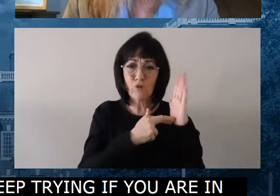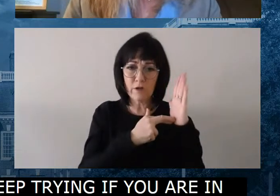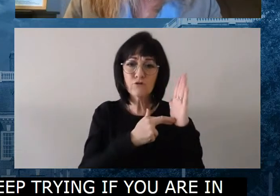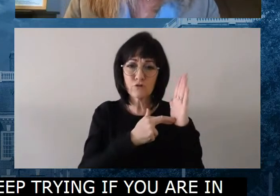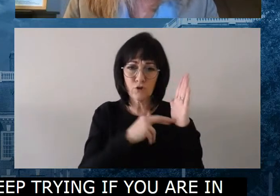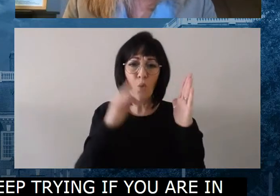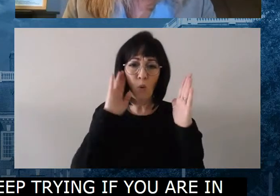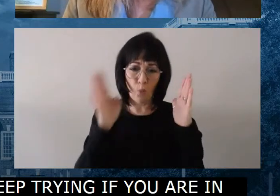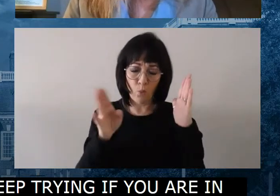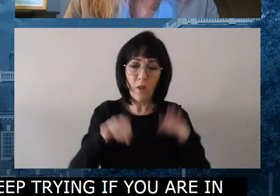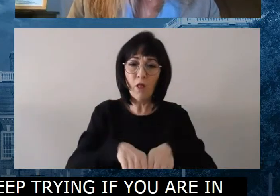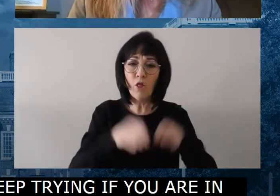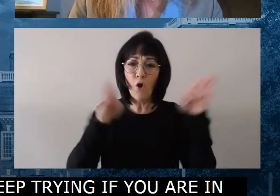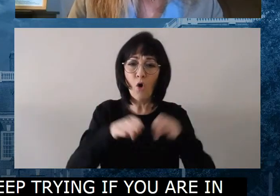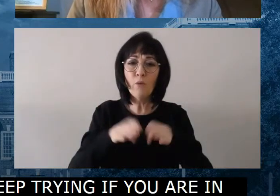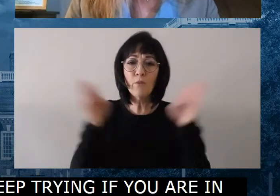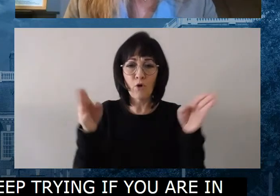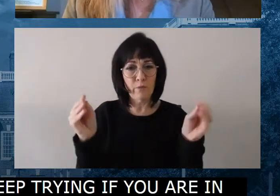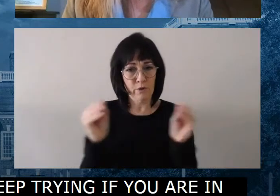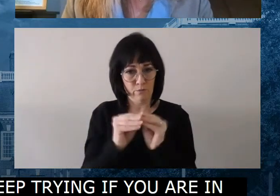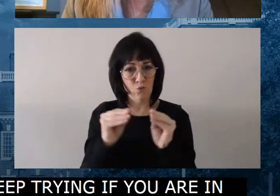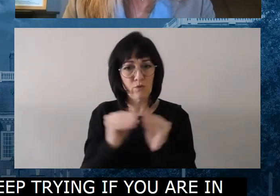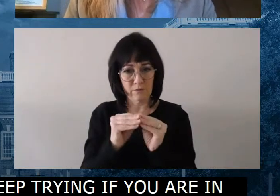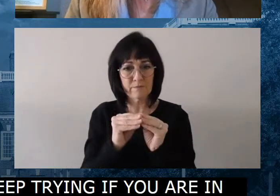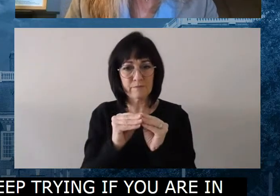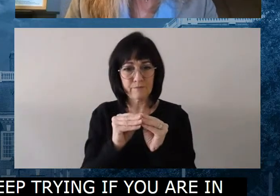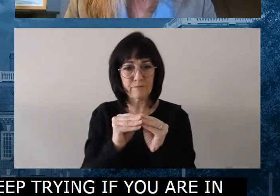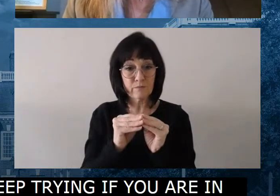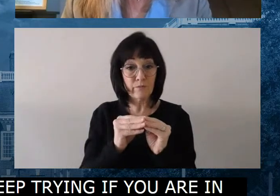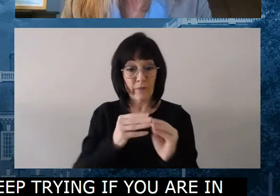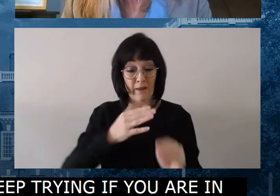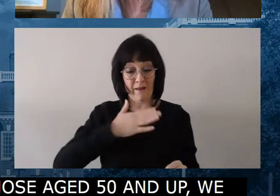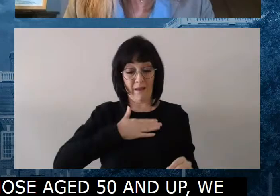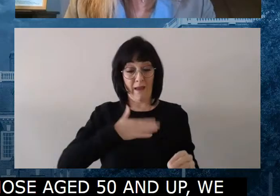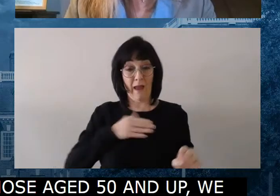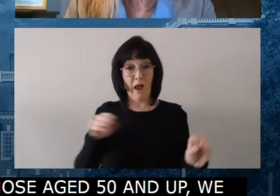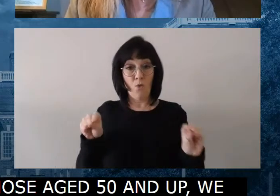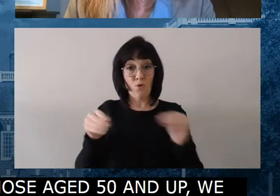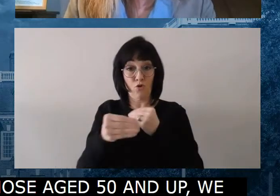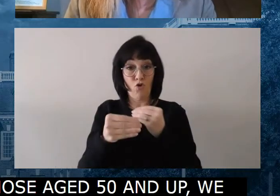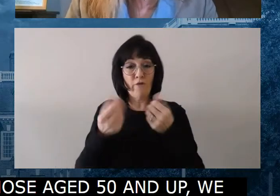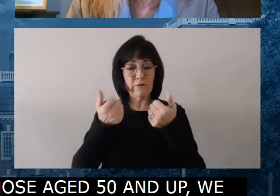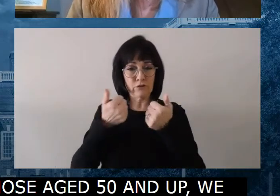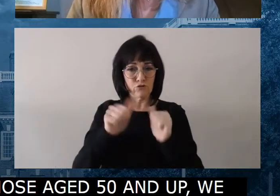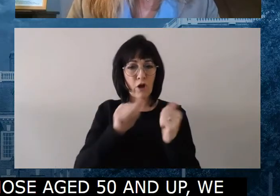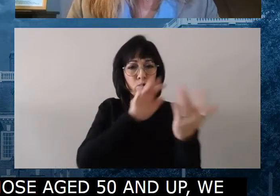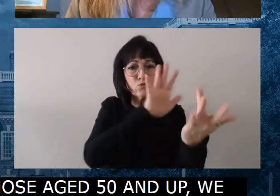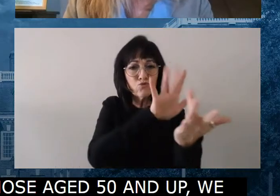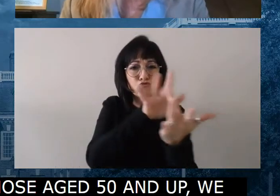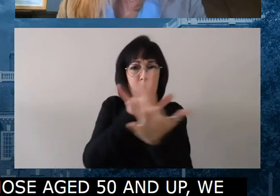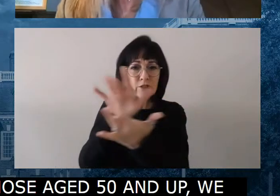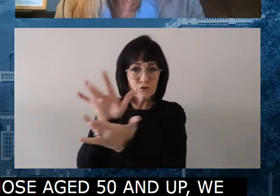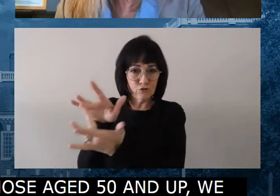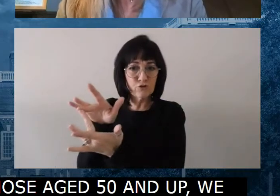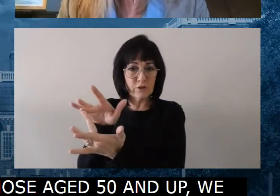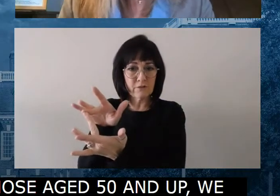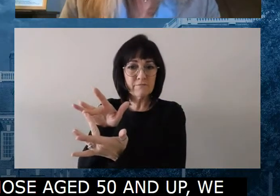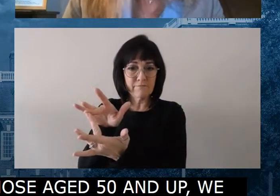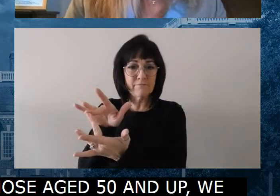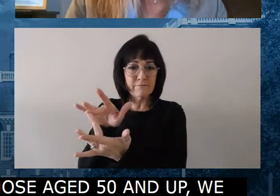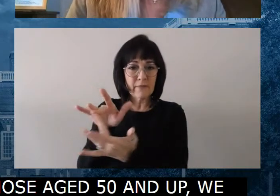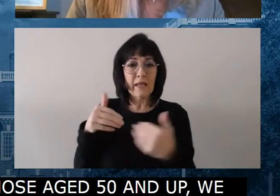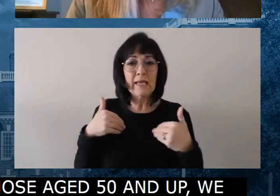also begun our efforts to reach individuals in this lower age